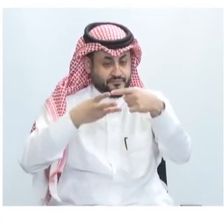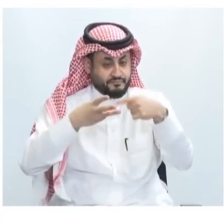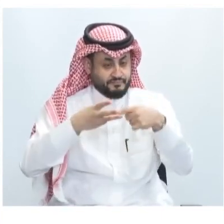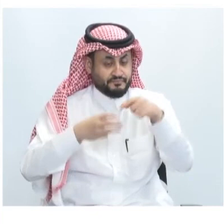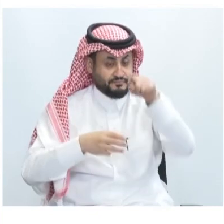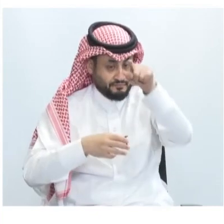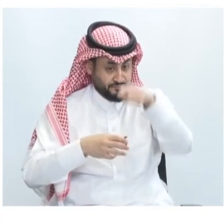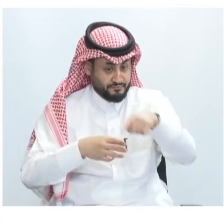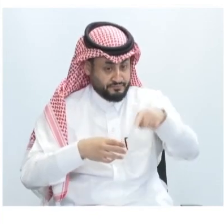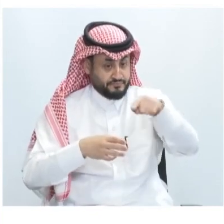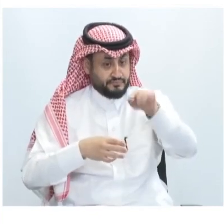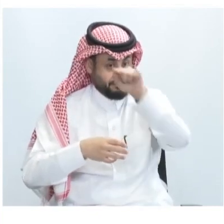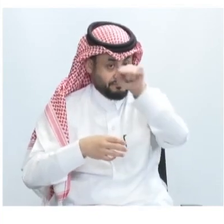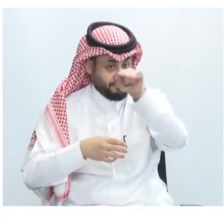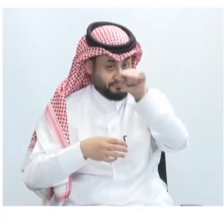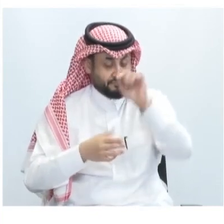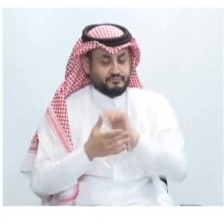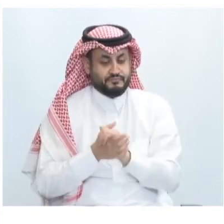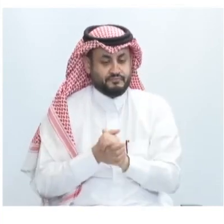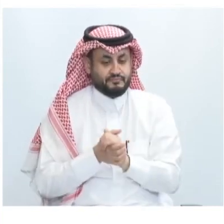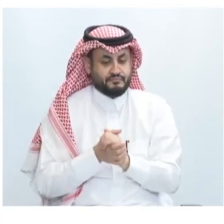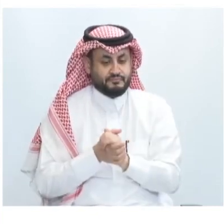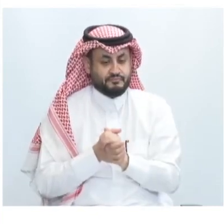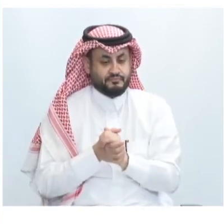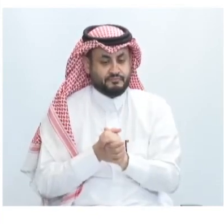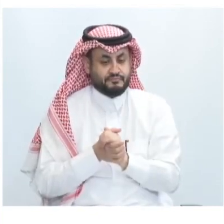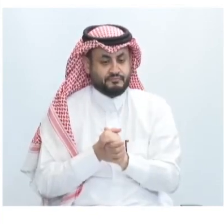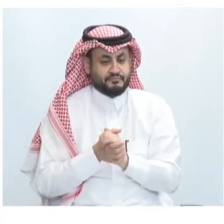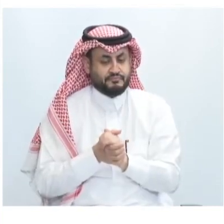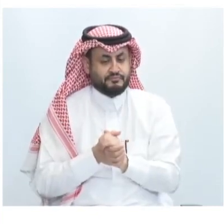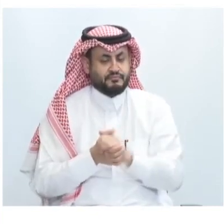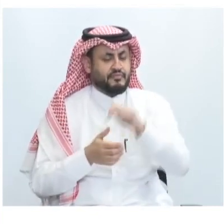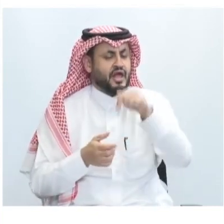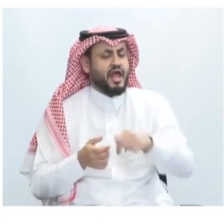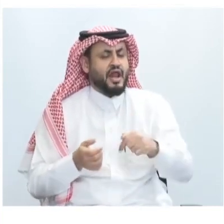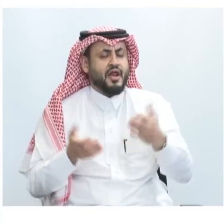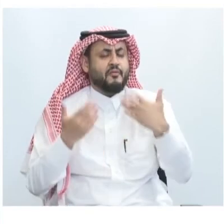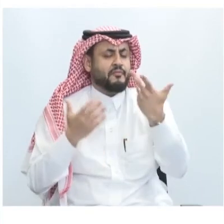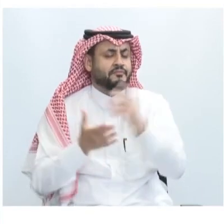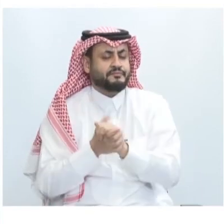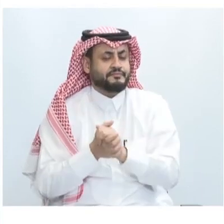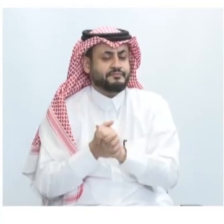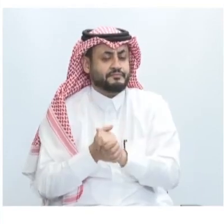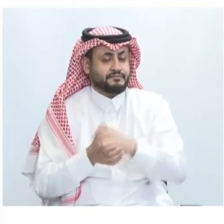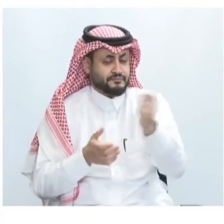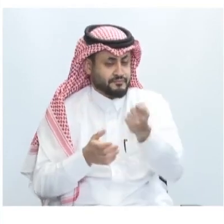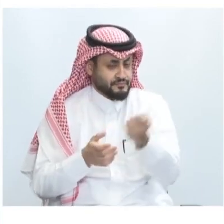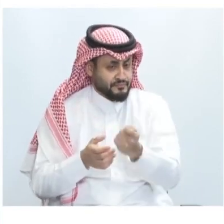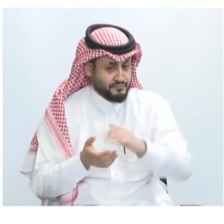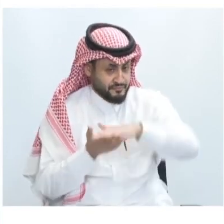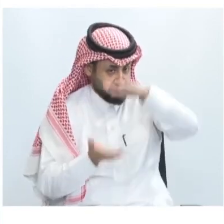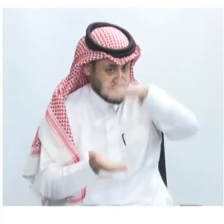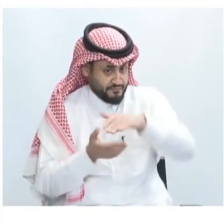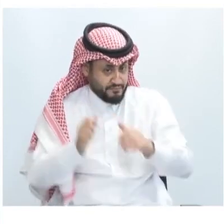a line on the line. Excellent. Okay, what we've learned today, how to write small letters A to